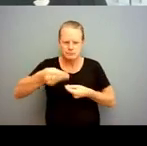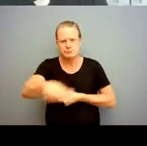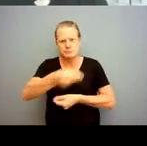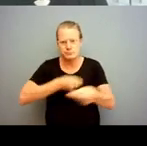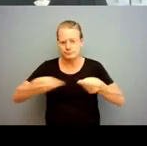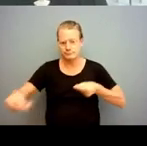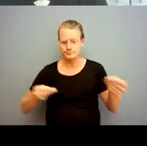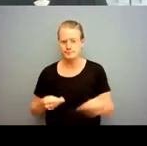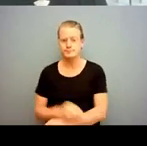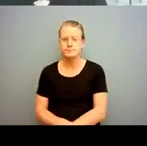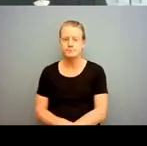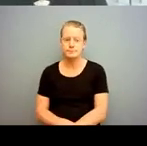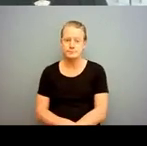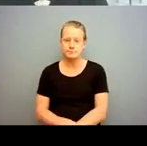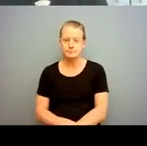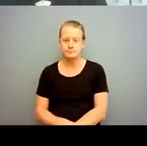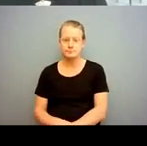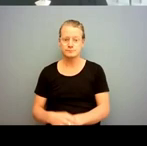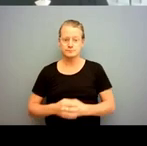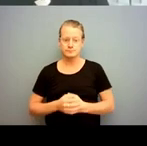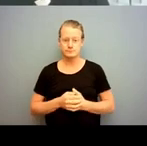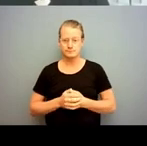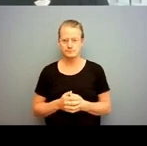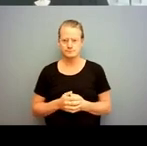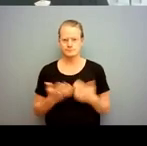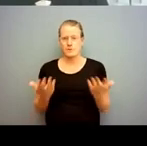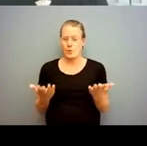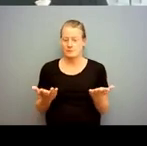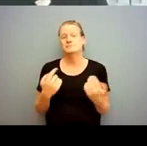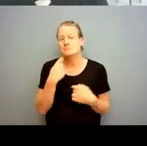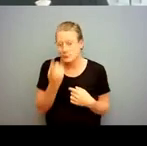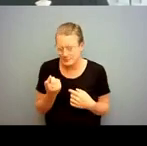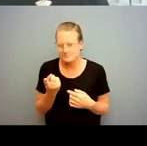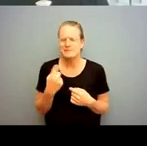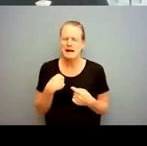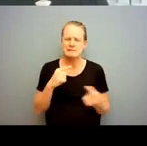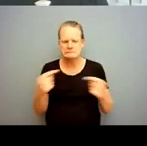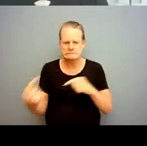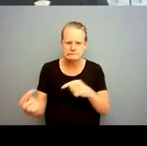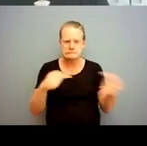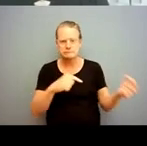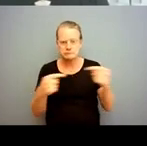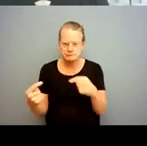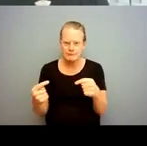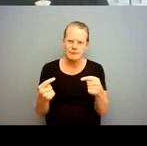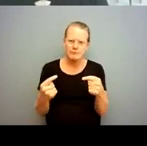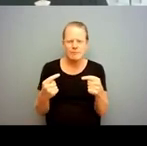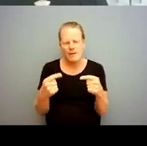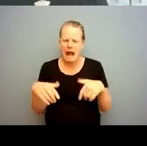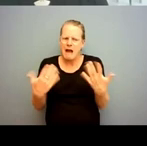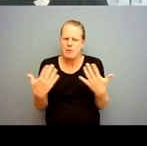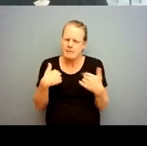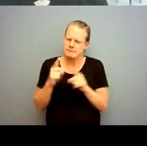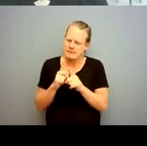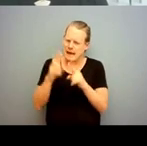for today and tomorrow are, how do we respect and how do we implement the rights of Indigenous people with